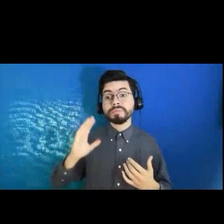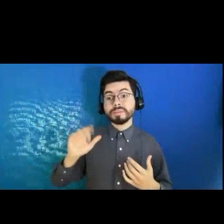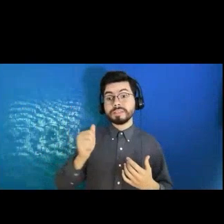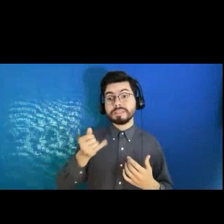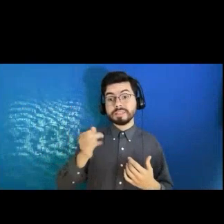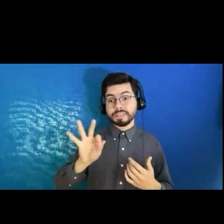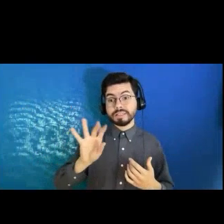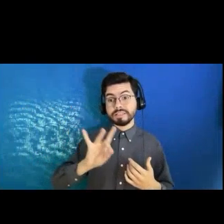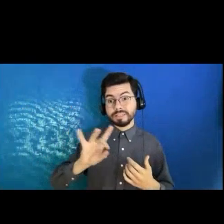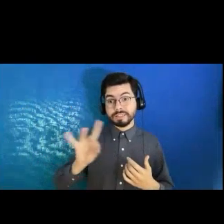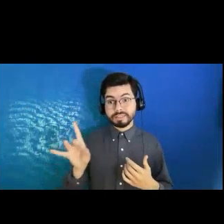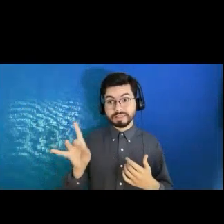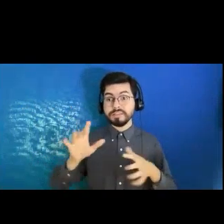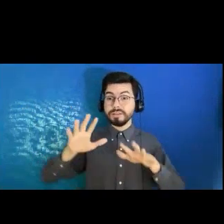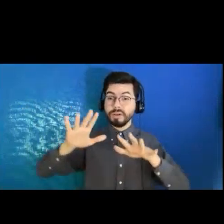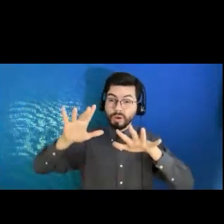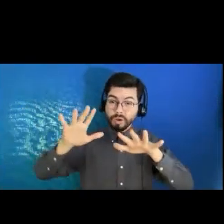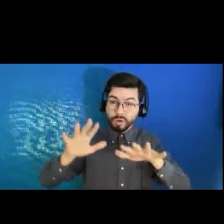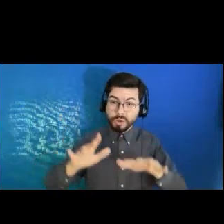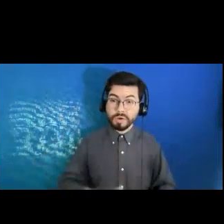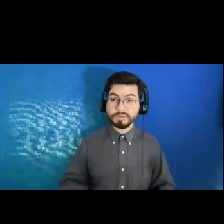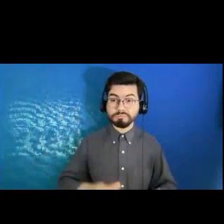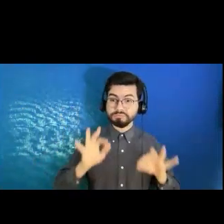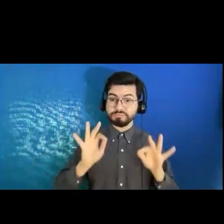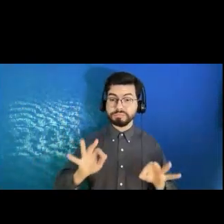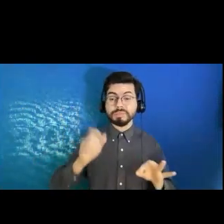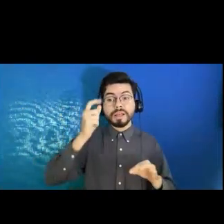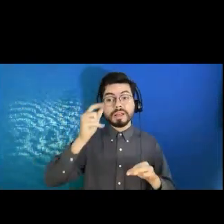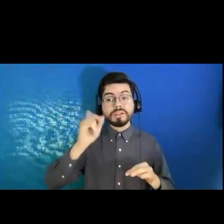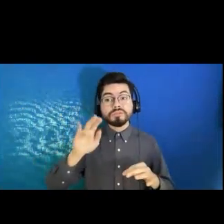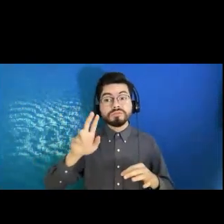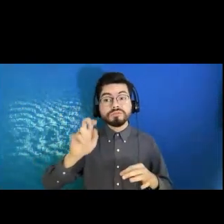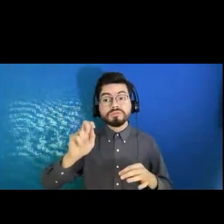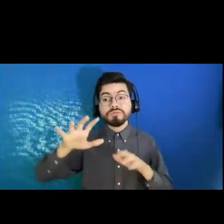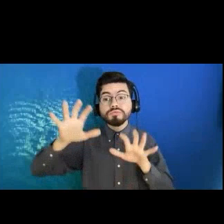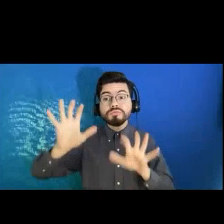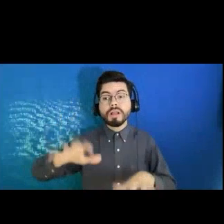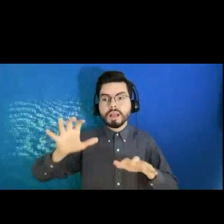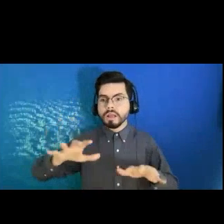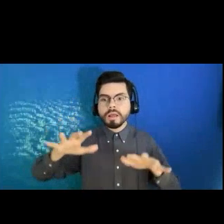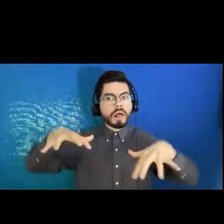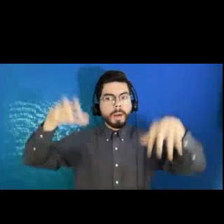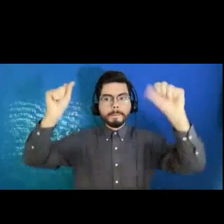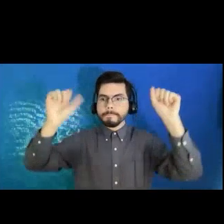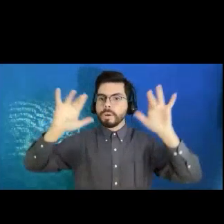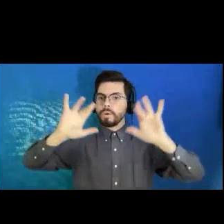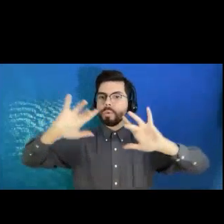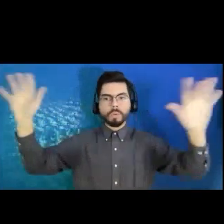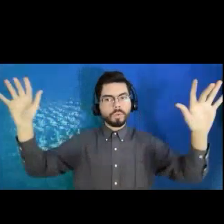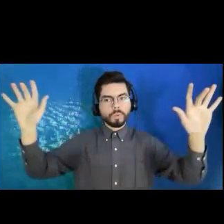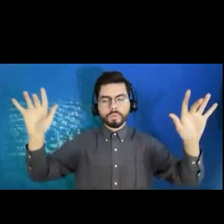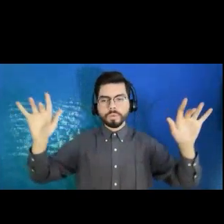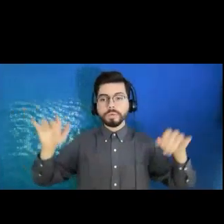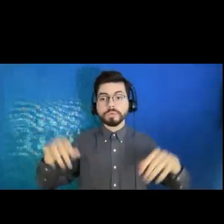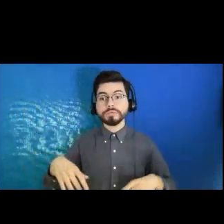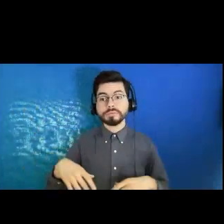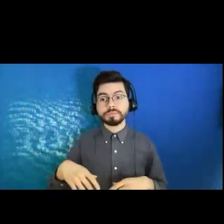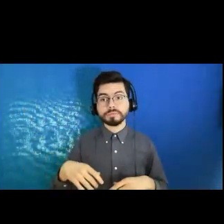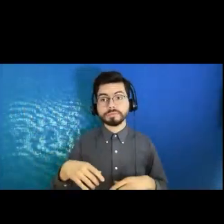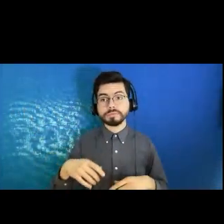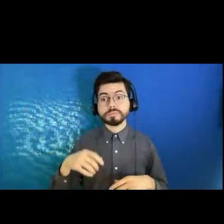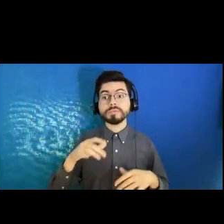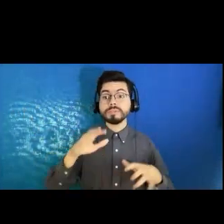raining in early May and the spigot shut off. So you can have all the snow you want, but if it comes off after 4 inches of rain and a